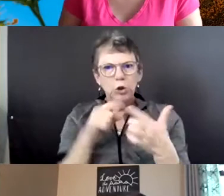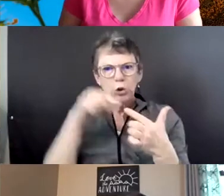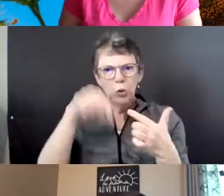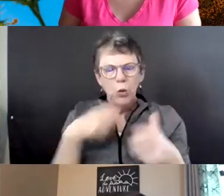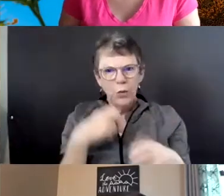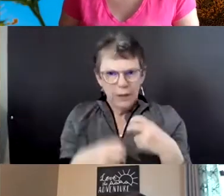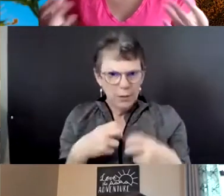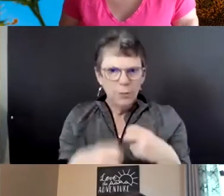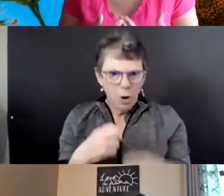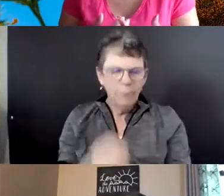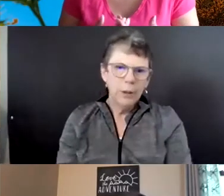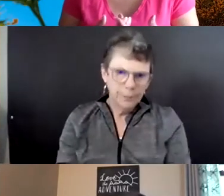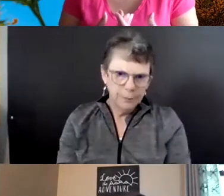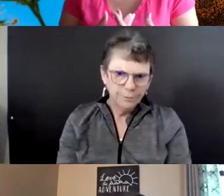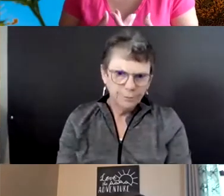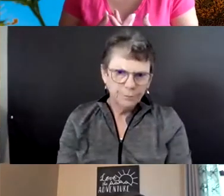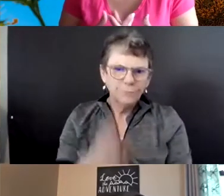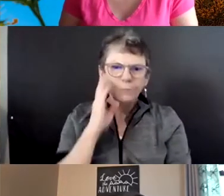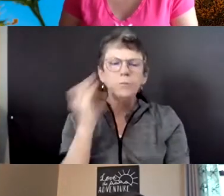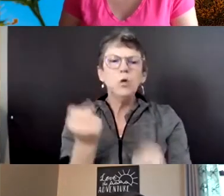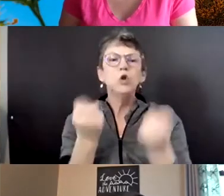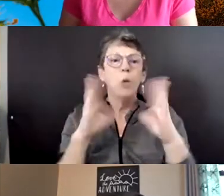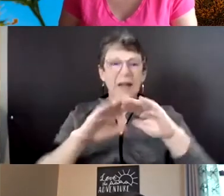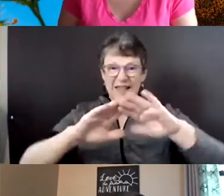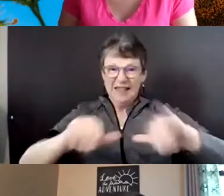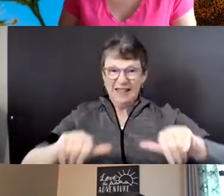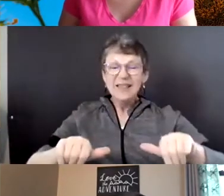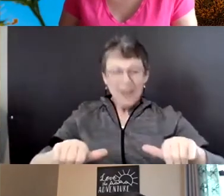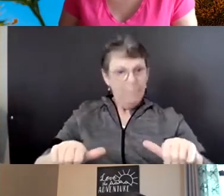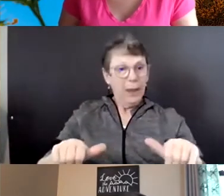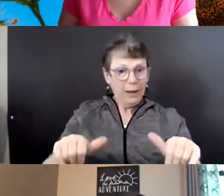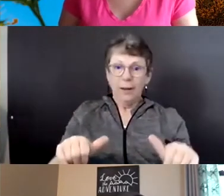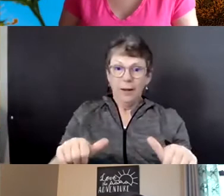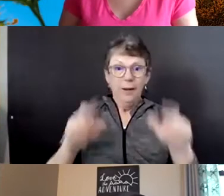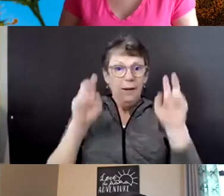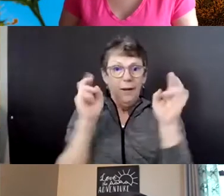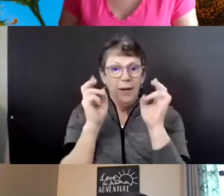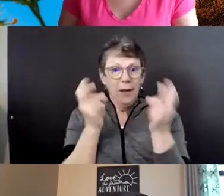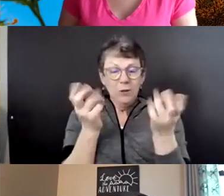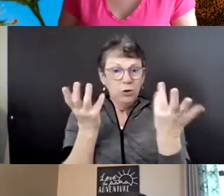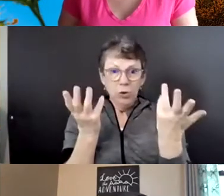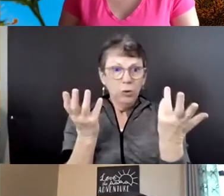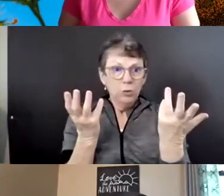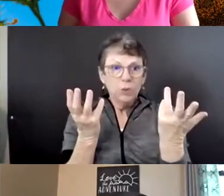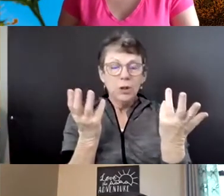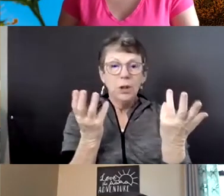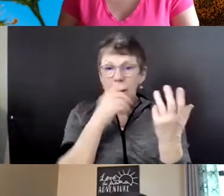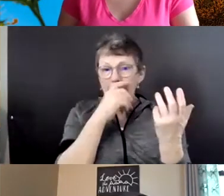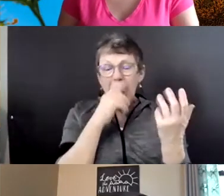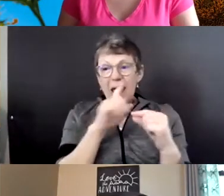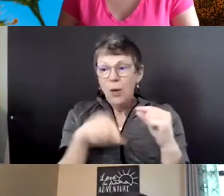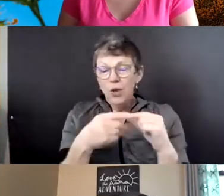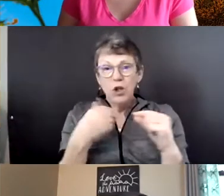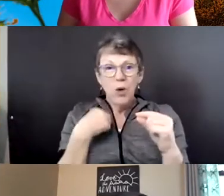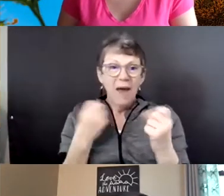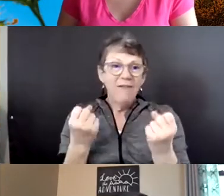so many systemic issues that directly impact our ability to hire and retain employees. Mm-hmm. And when you have a lot of